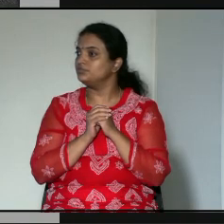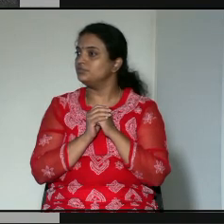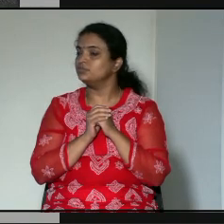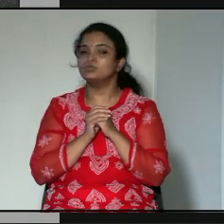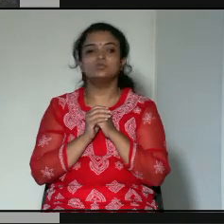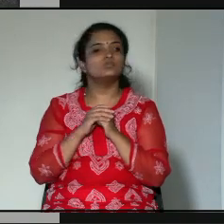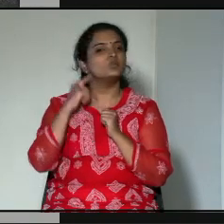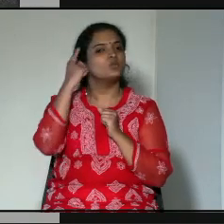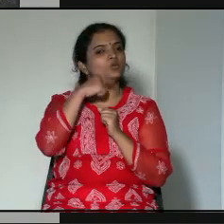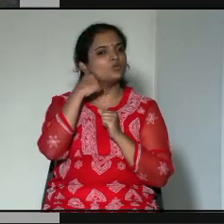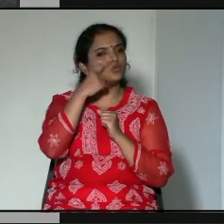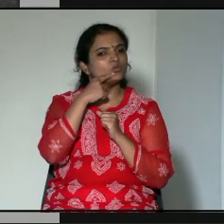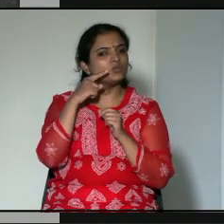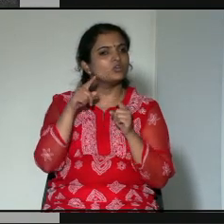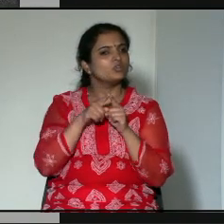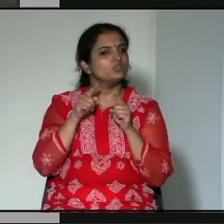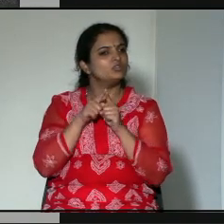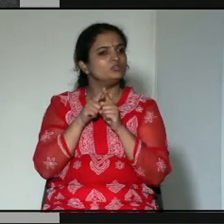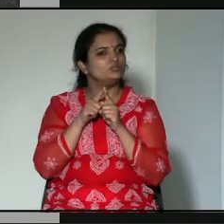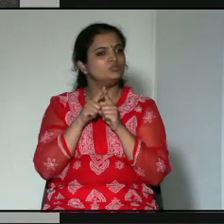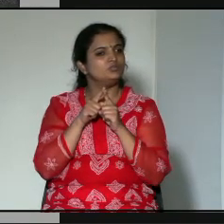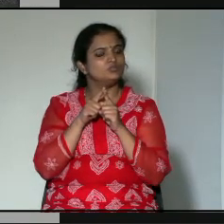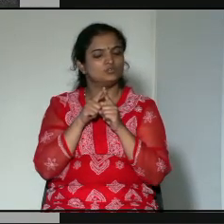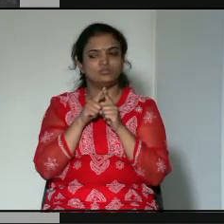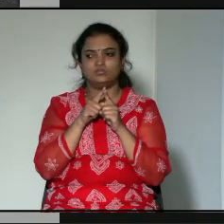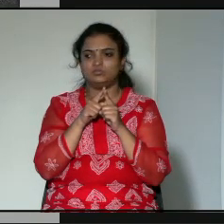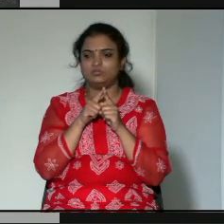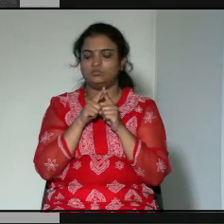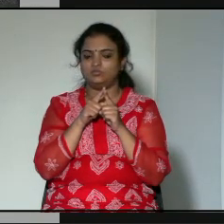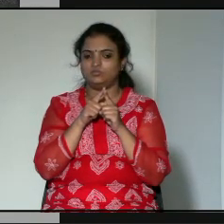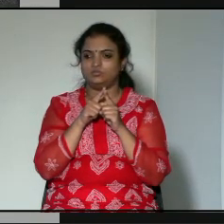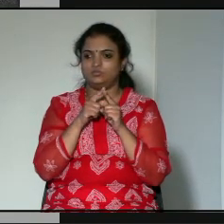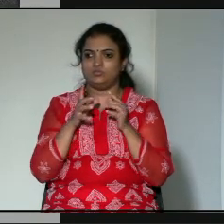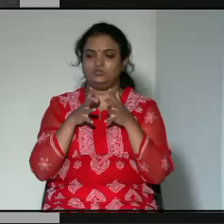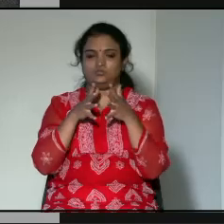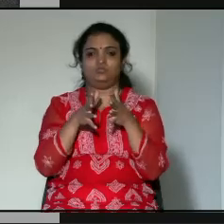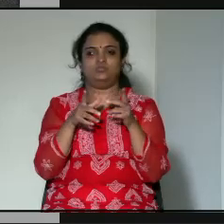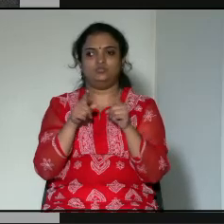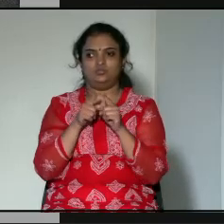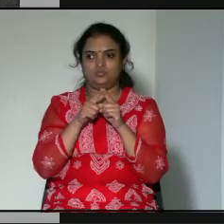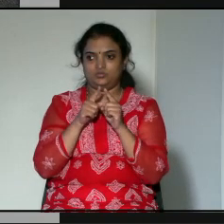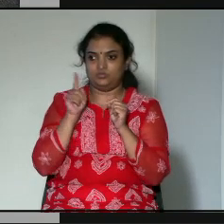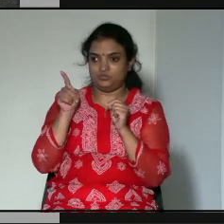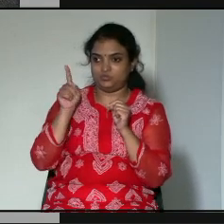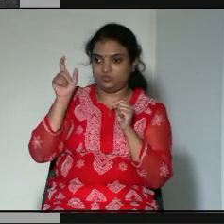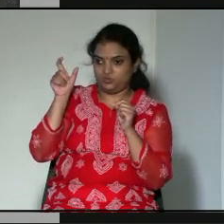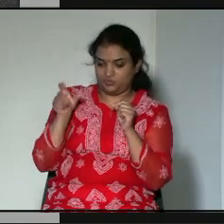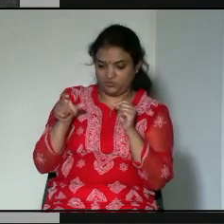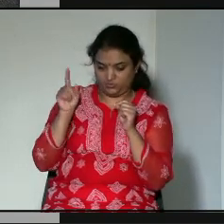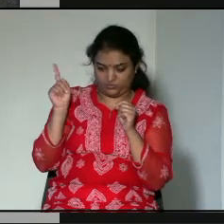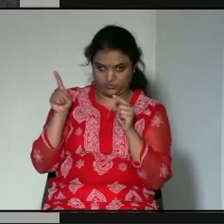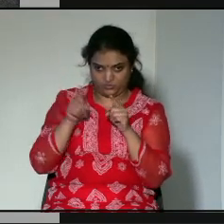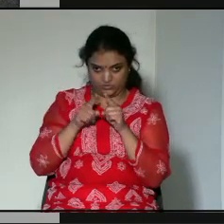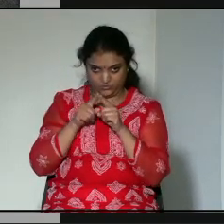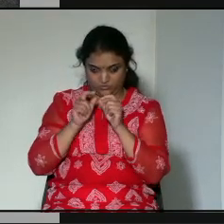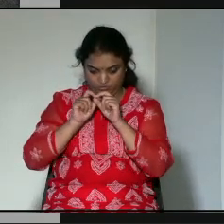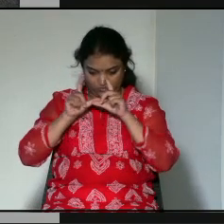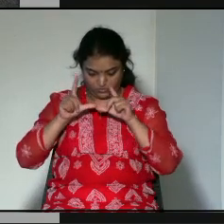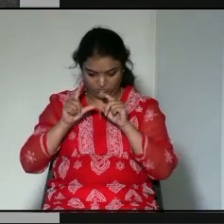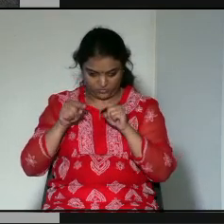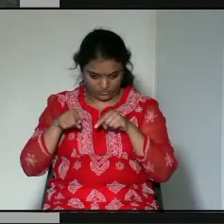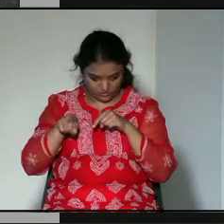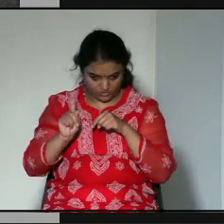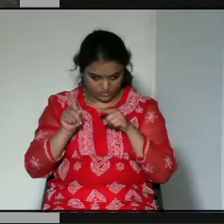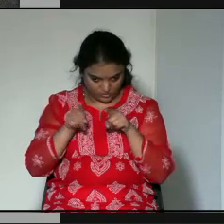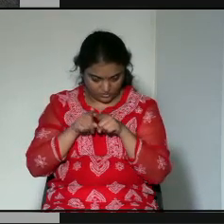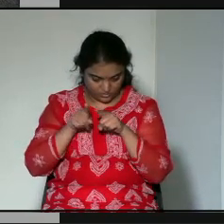Who is it that whispers these warnings to me? It is that being who revealed itself from